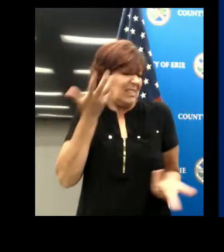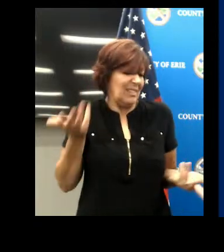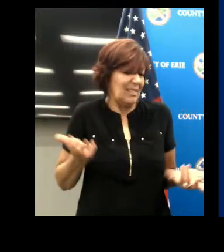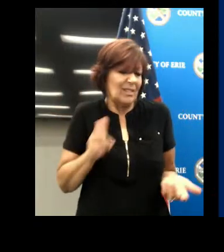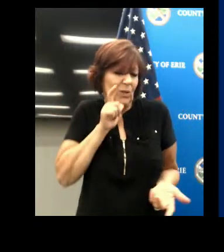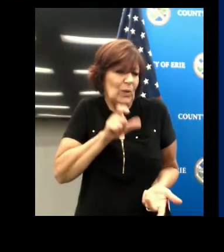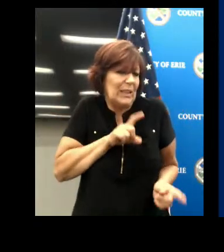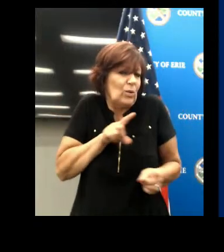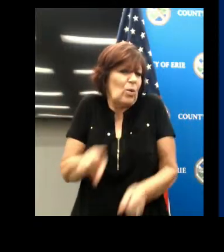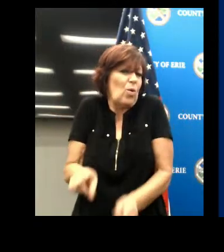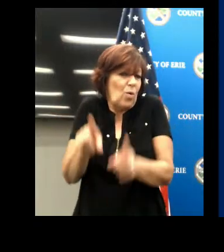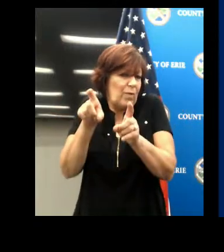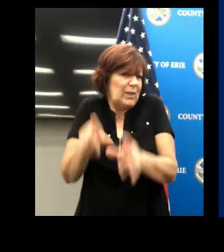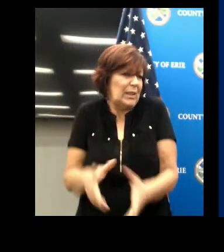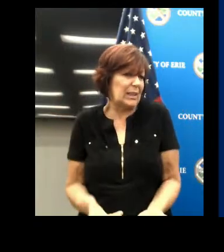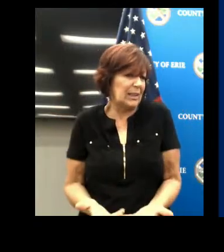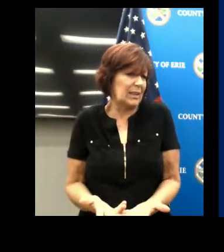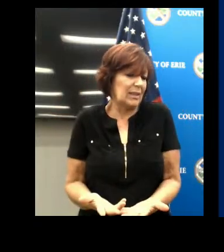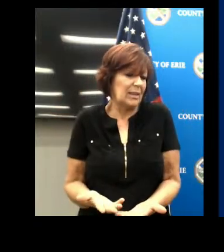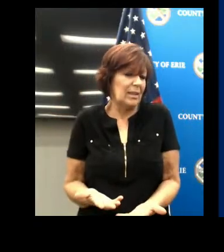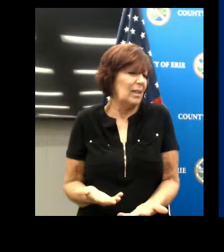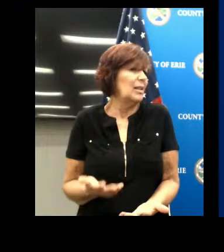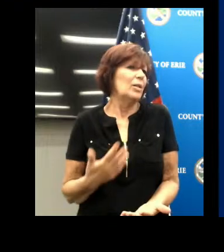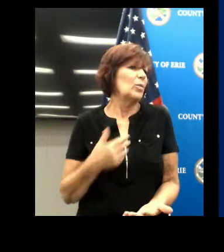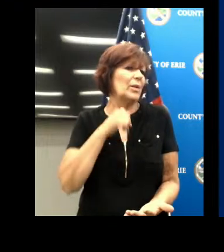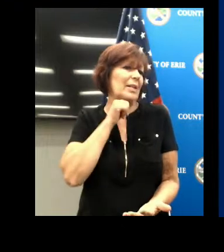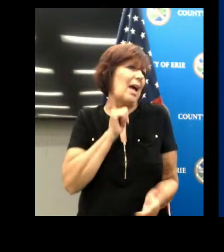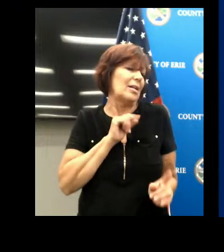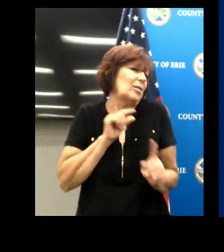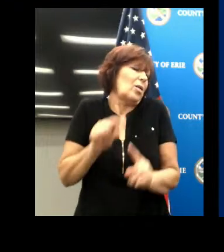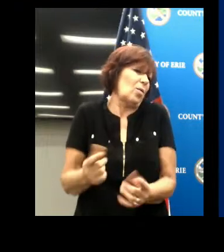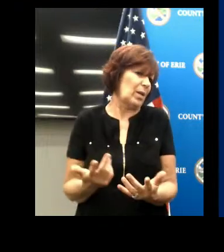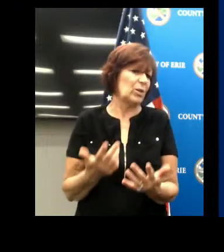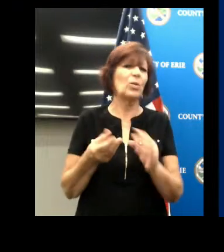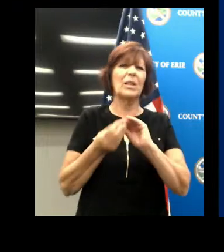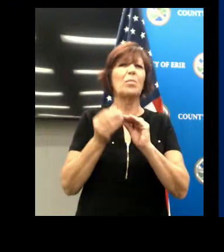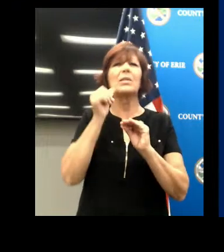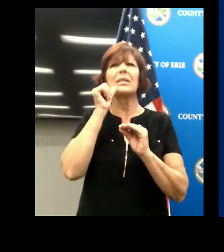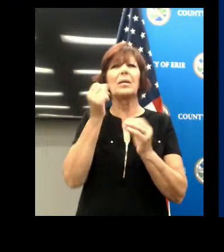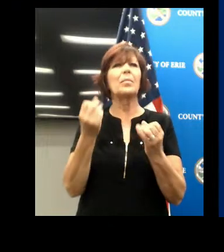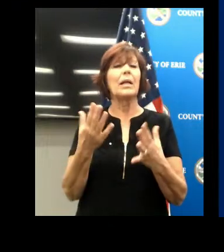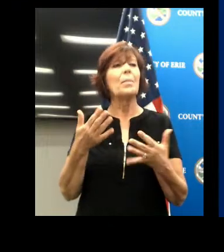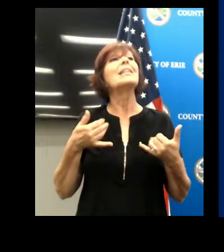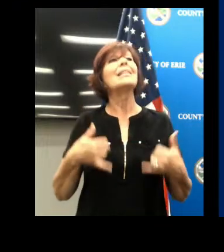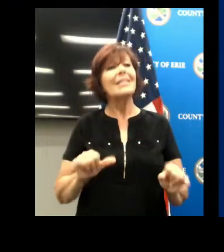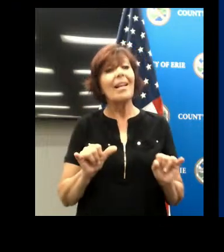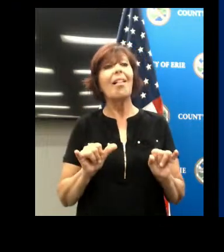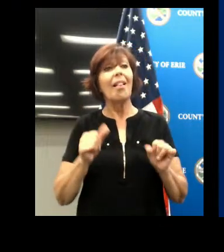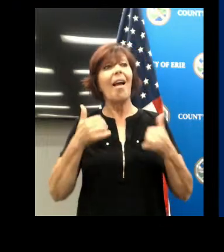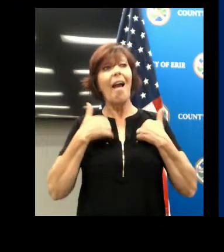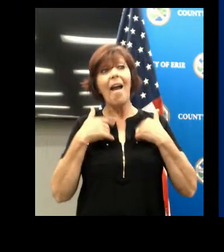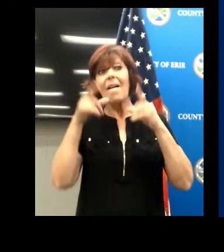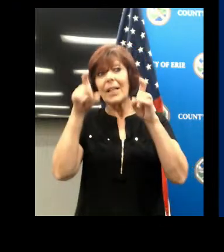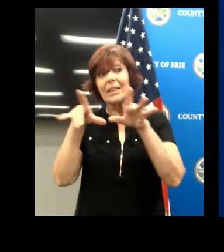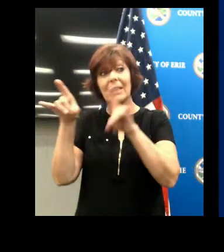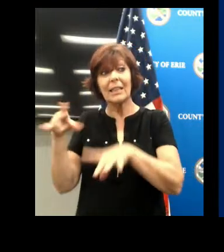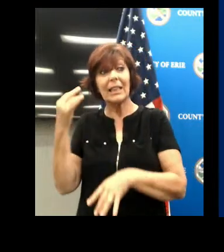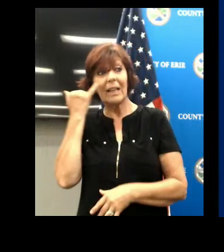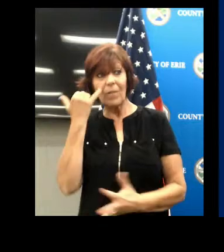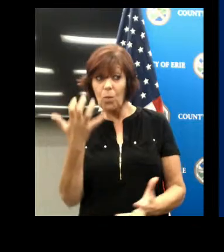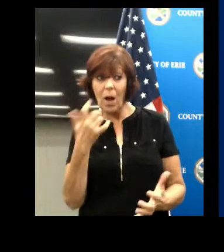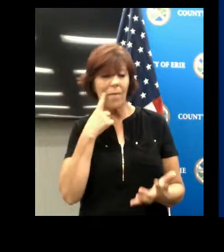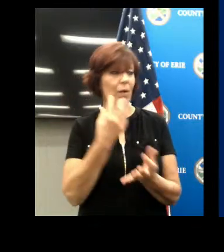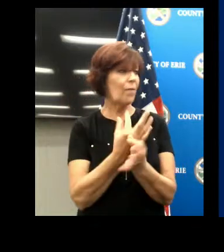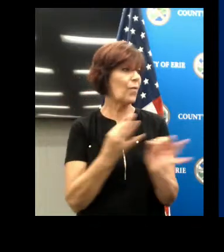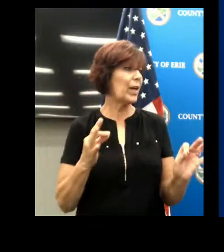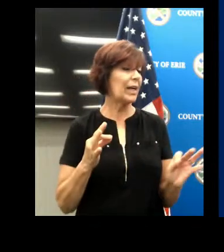last month or two are not getting tested, and numbers are going down. We still have COVID-19 antibody clinics available for free, and I'll let